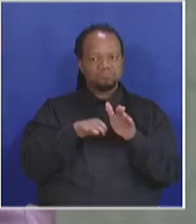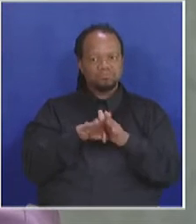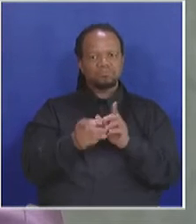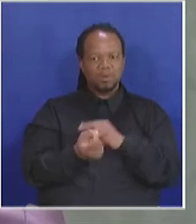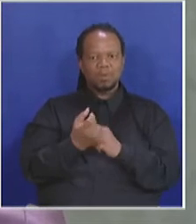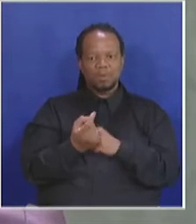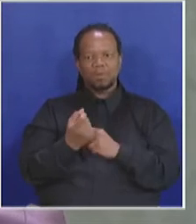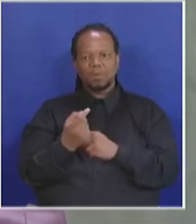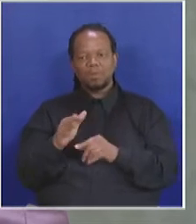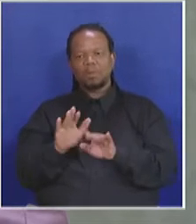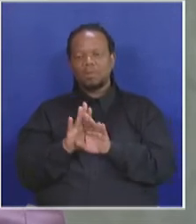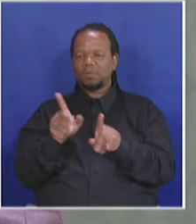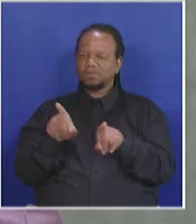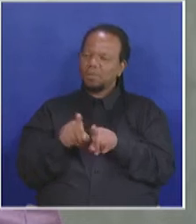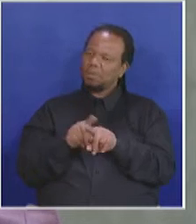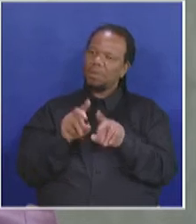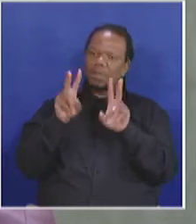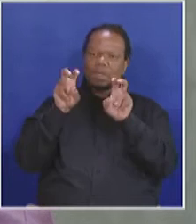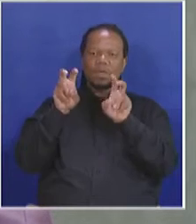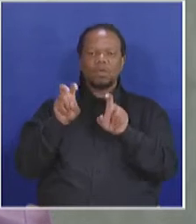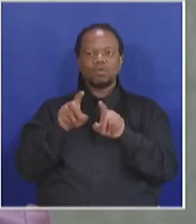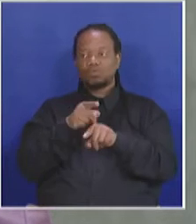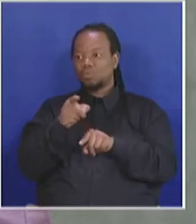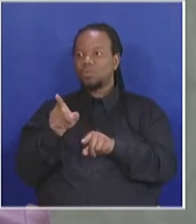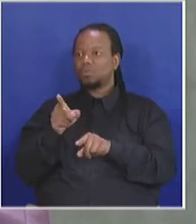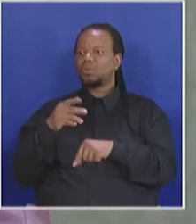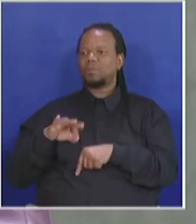with issues that were raised by the beneficiaries of the project.